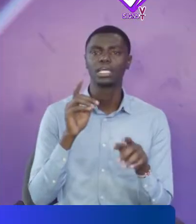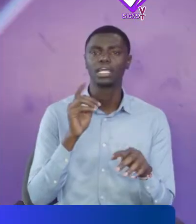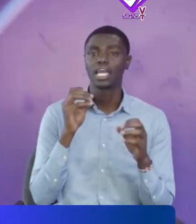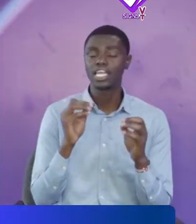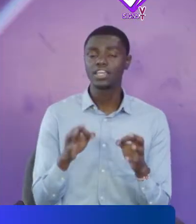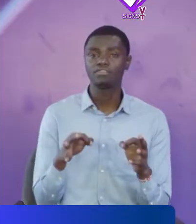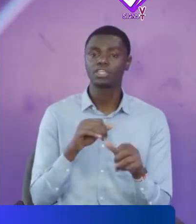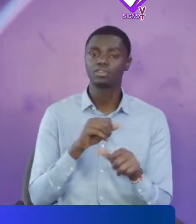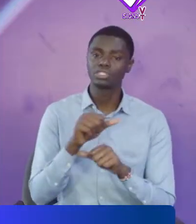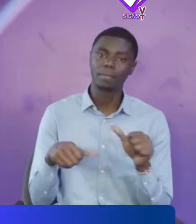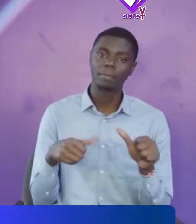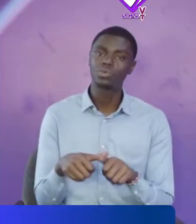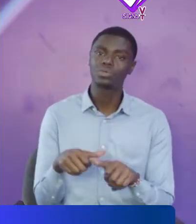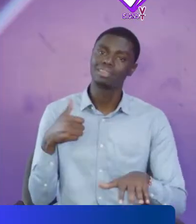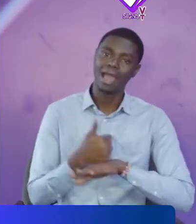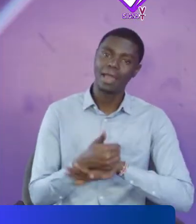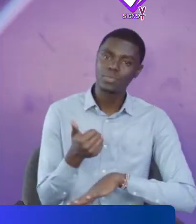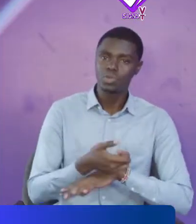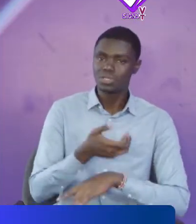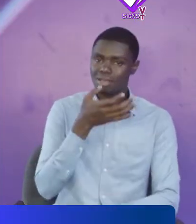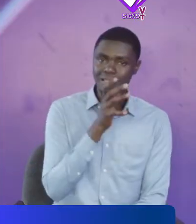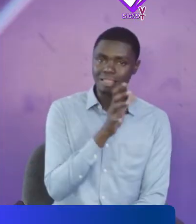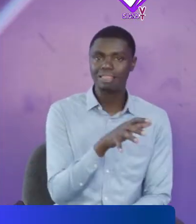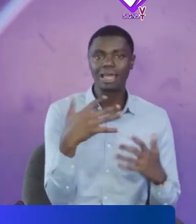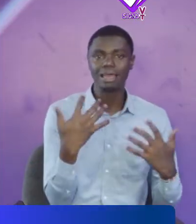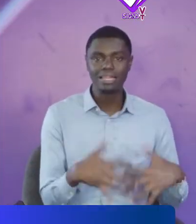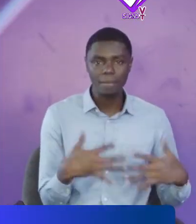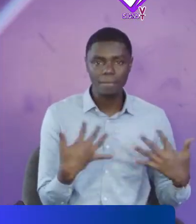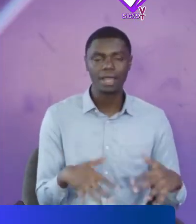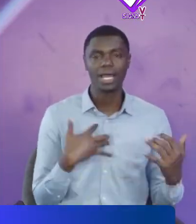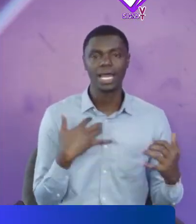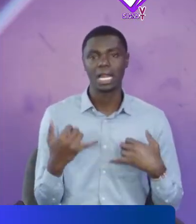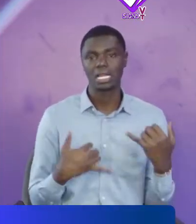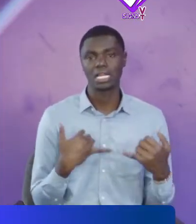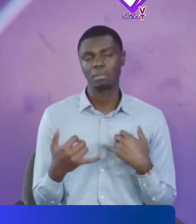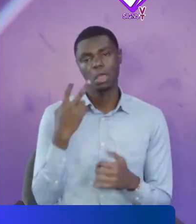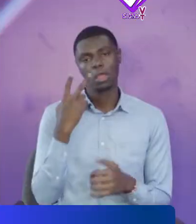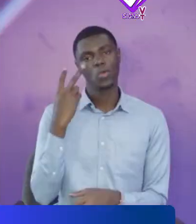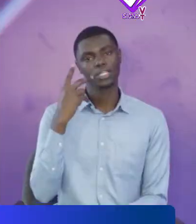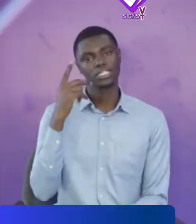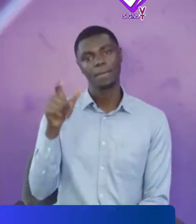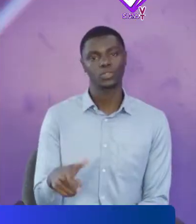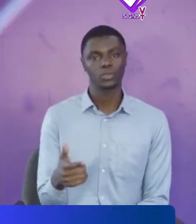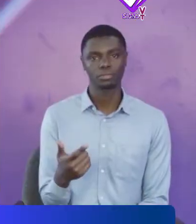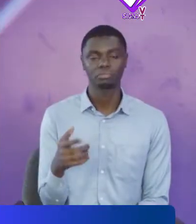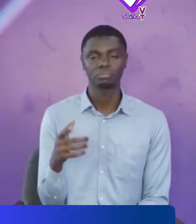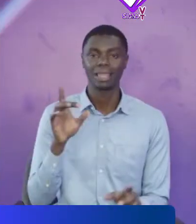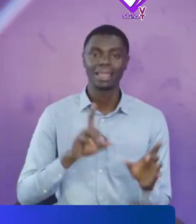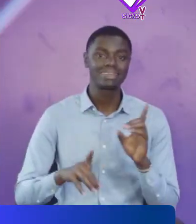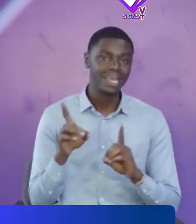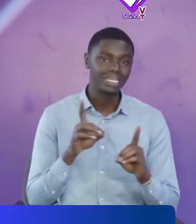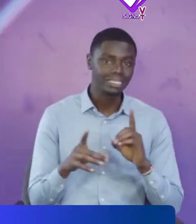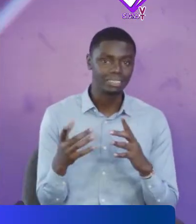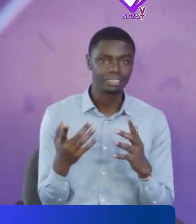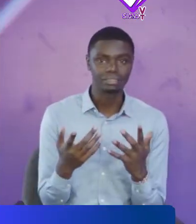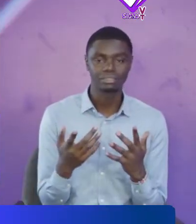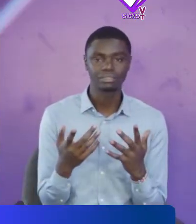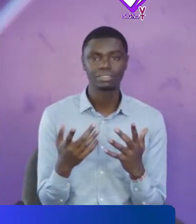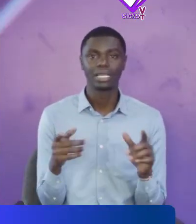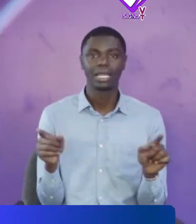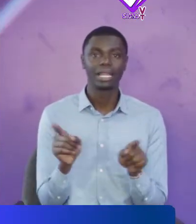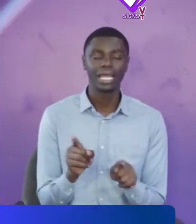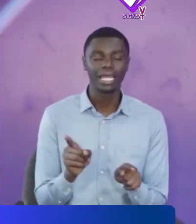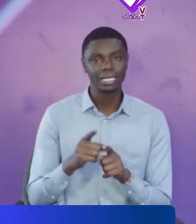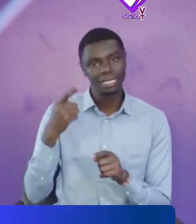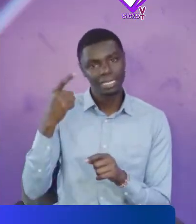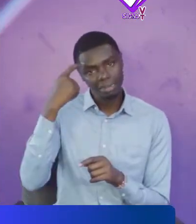was about insults, drama, and entertainment. Like you see somebody dancing like a